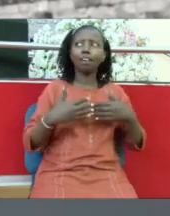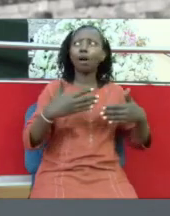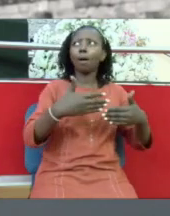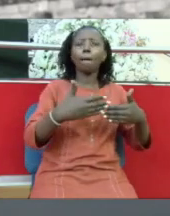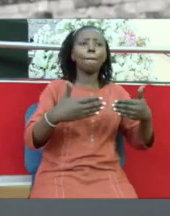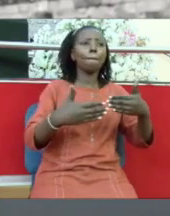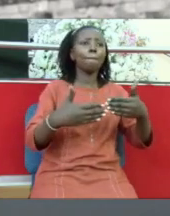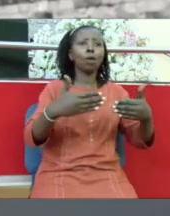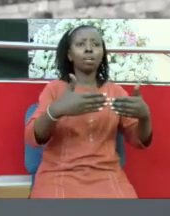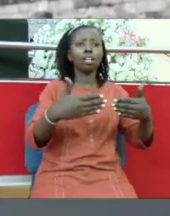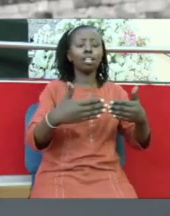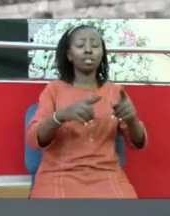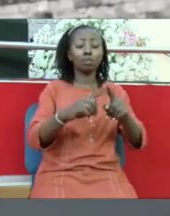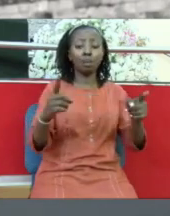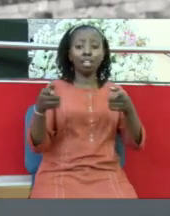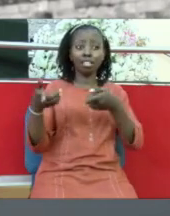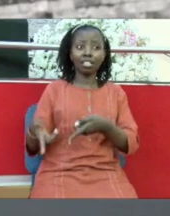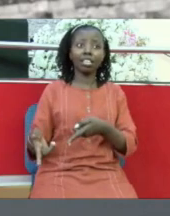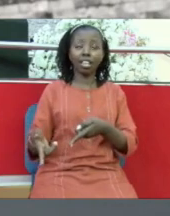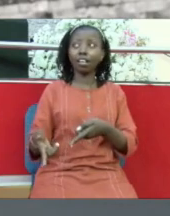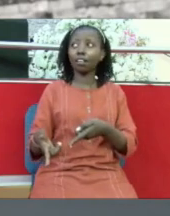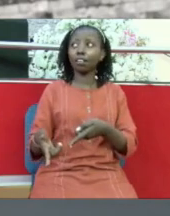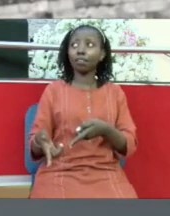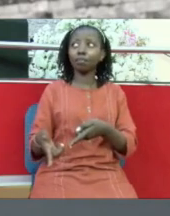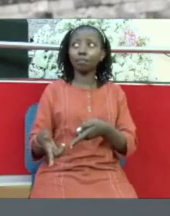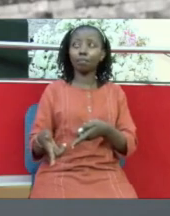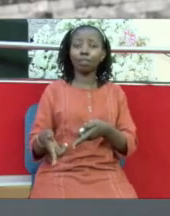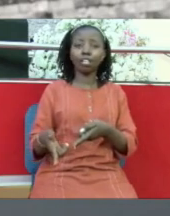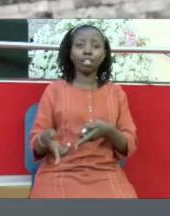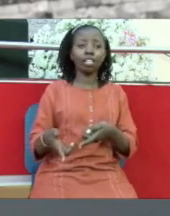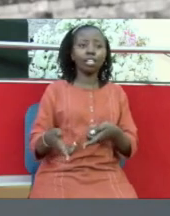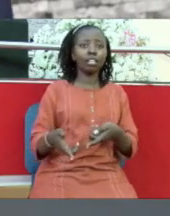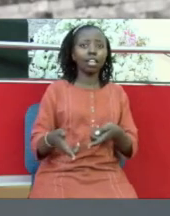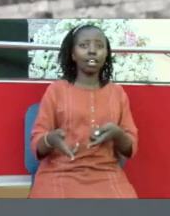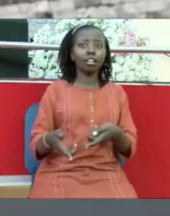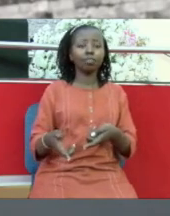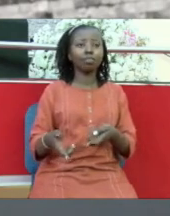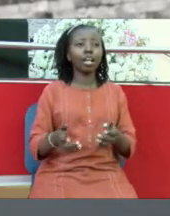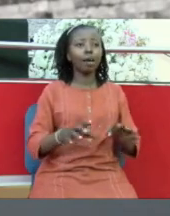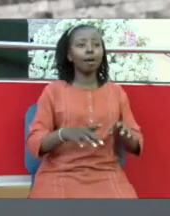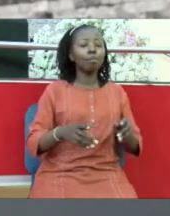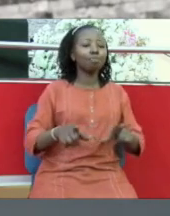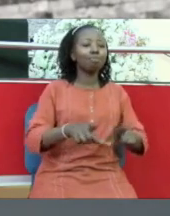And yet here they are. Between where they were and to reach there,